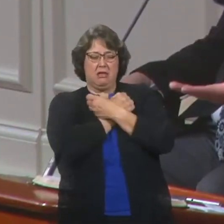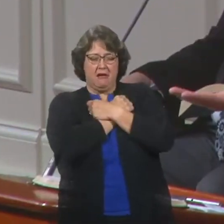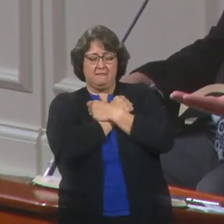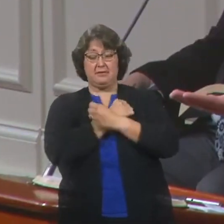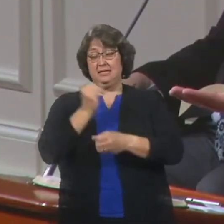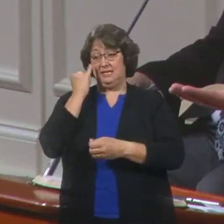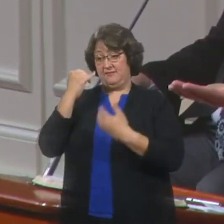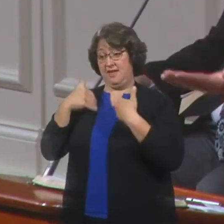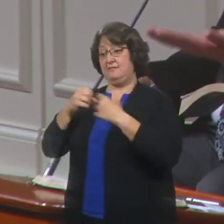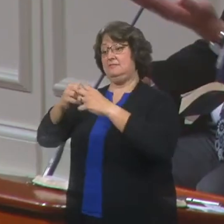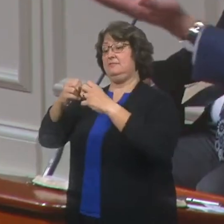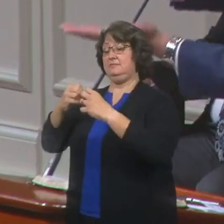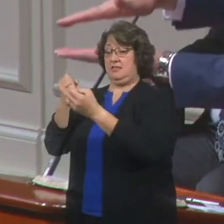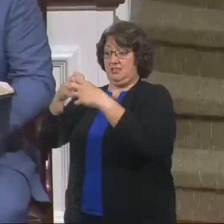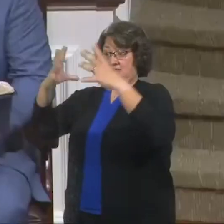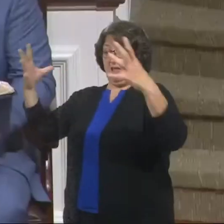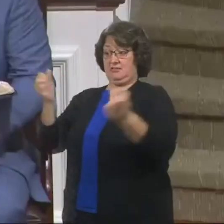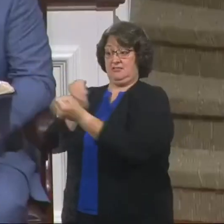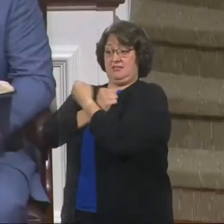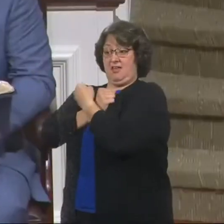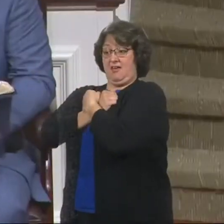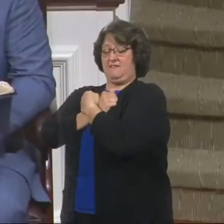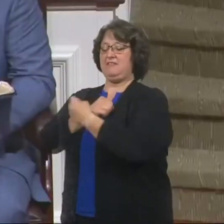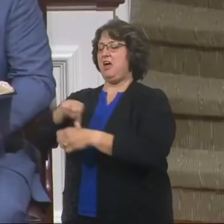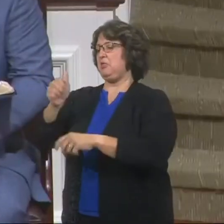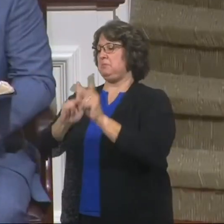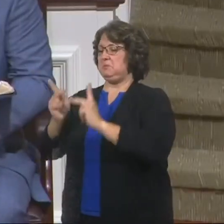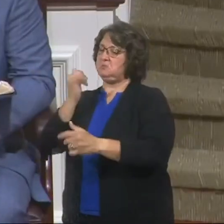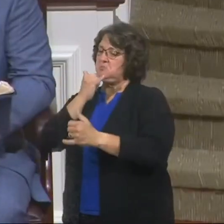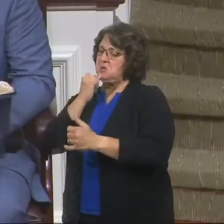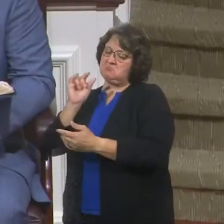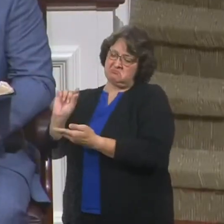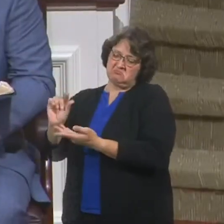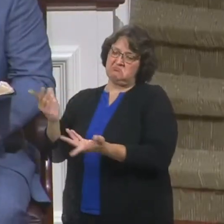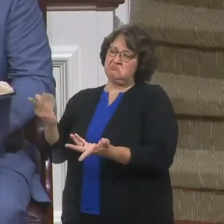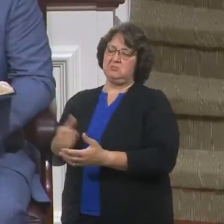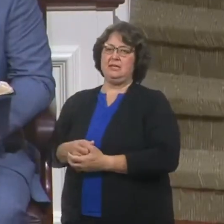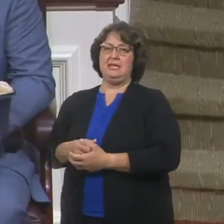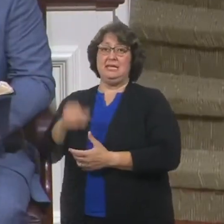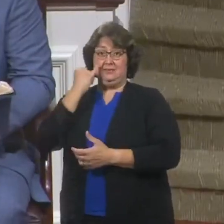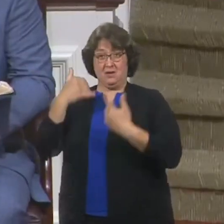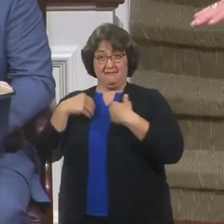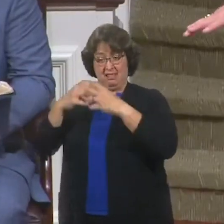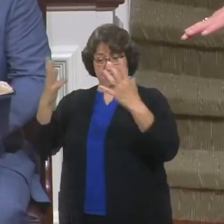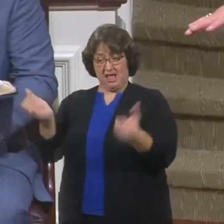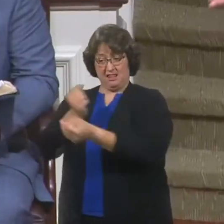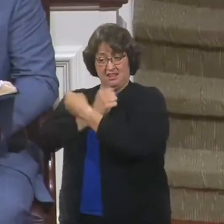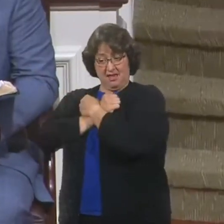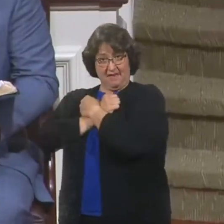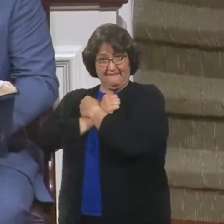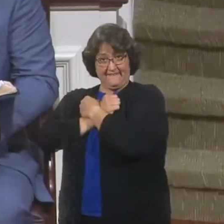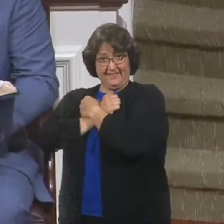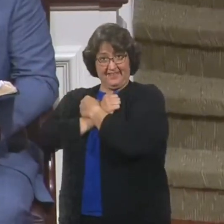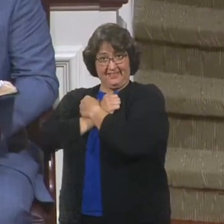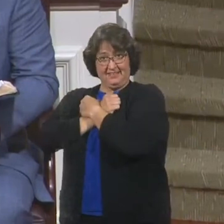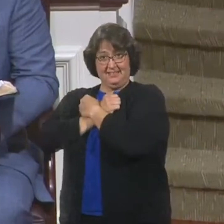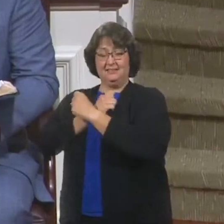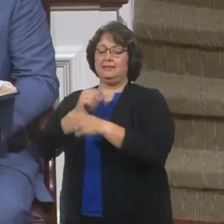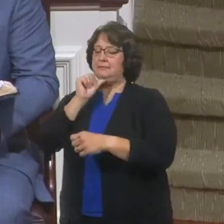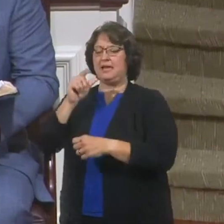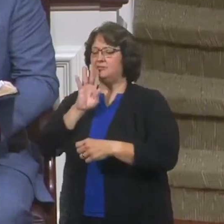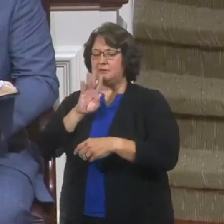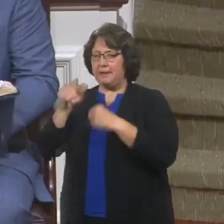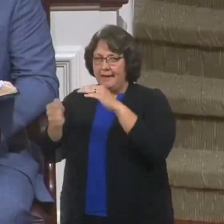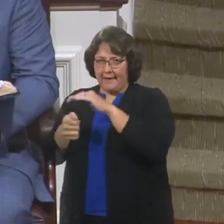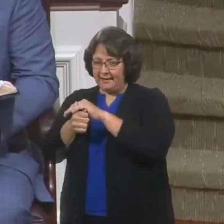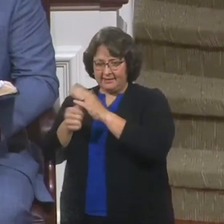when love is thick, other people's faults are thin. When you have a lot of love, you can cover the sin. And I'm not talking about hiding